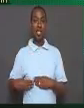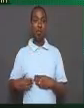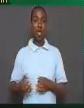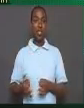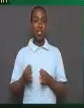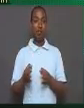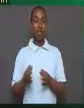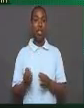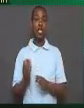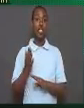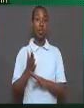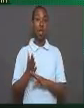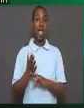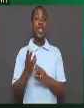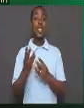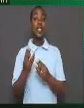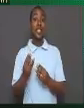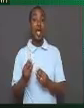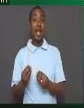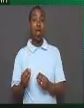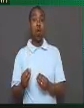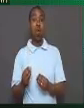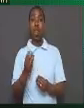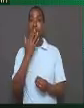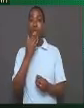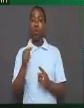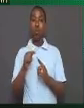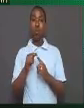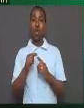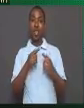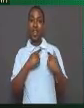returns oxygenated blood back to the heart.